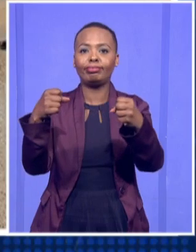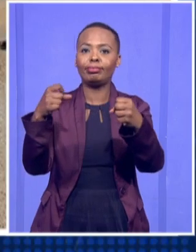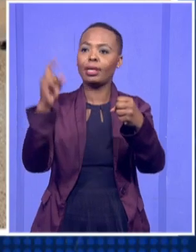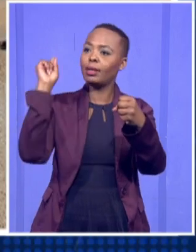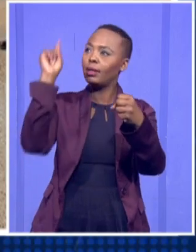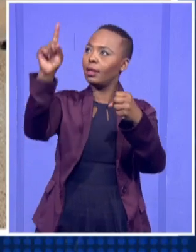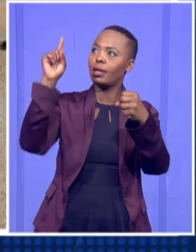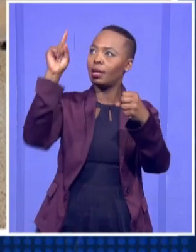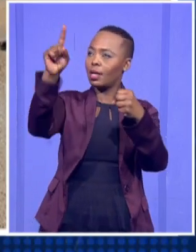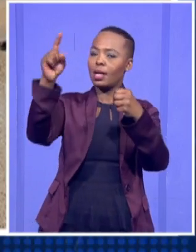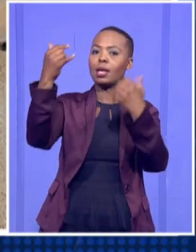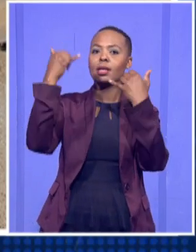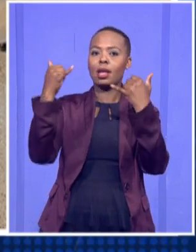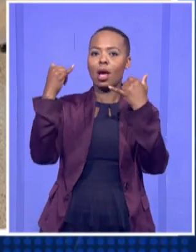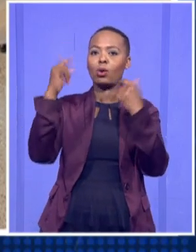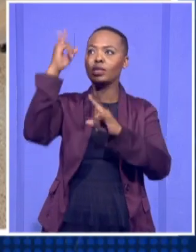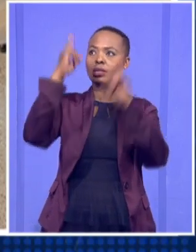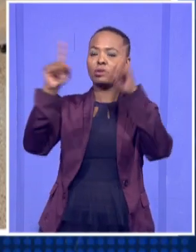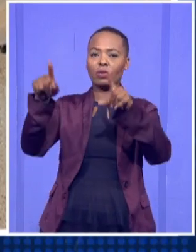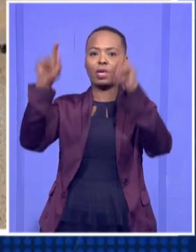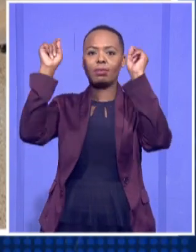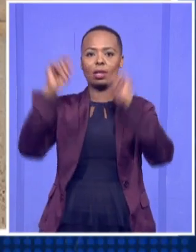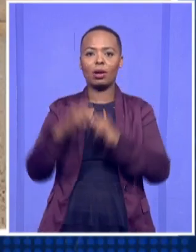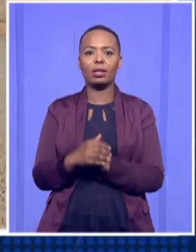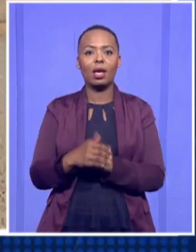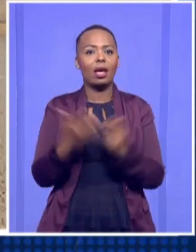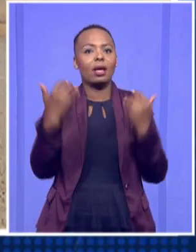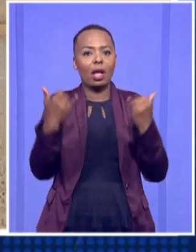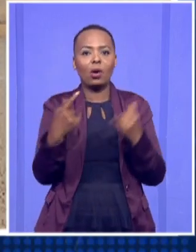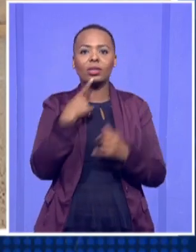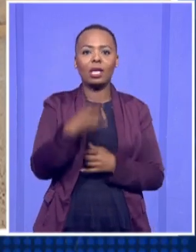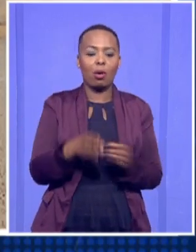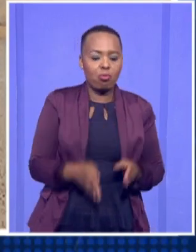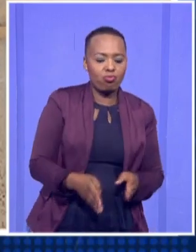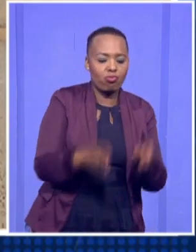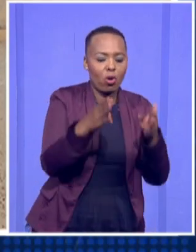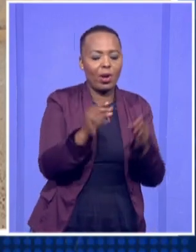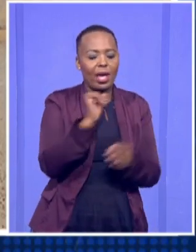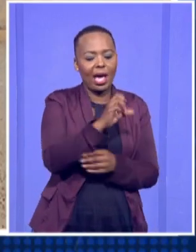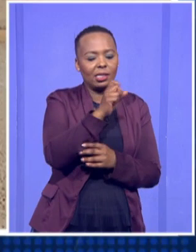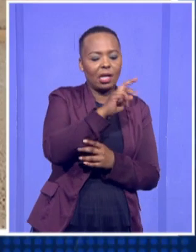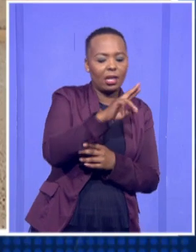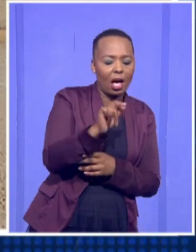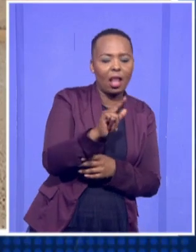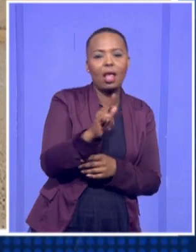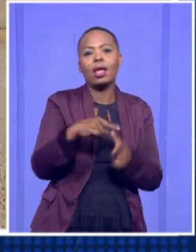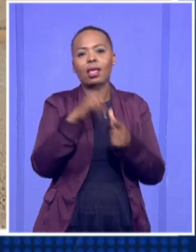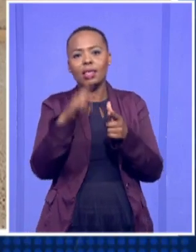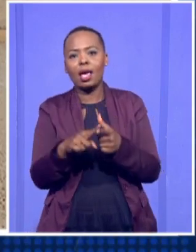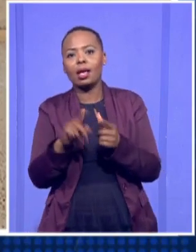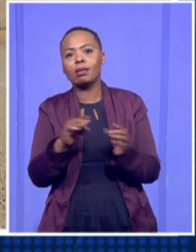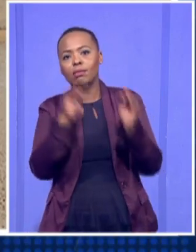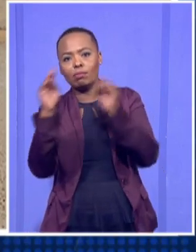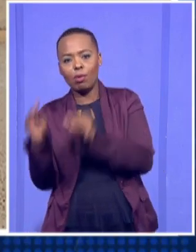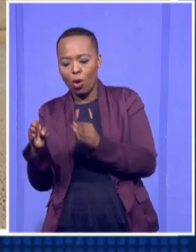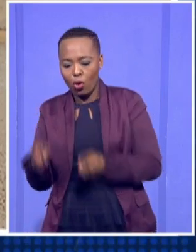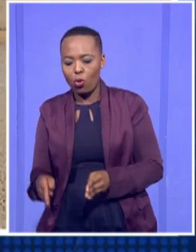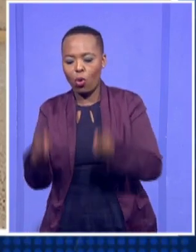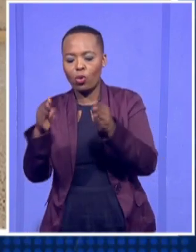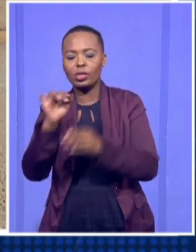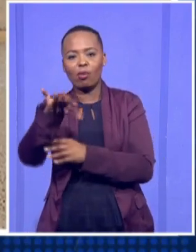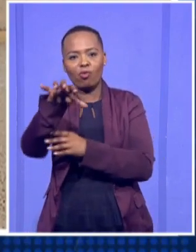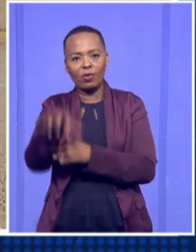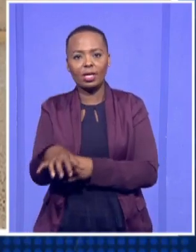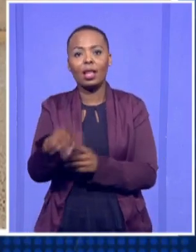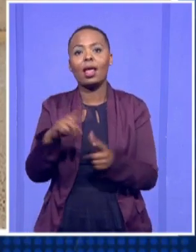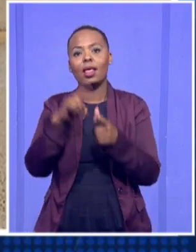now leaving Sanral, entering provincial government road territory, you're now leaving, and that's part of the biggest challenge we have, and that is